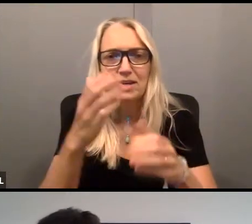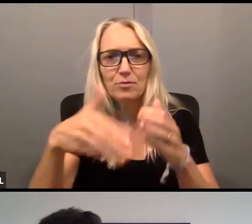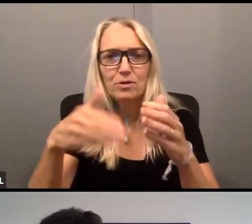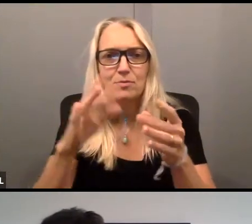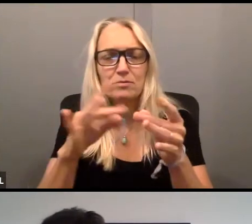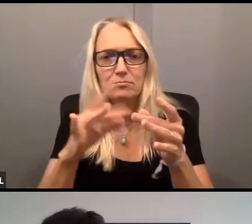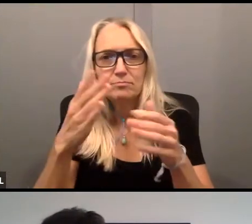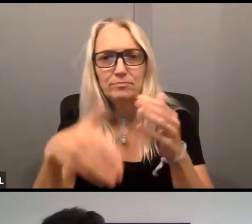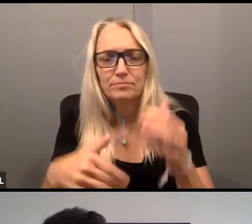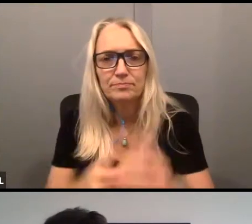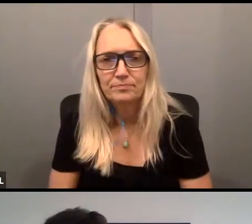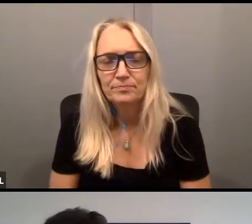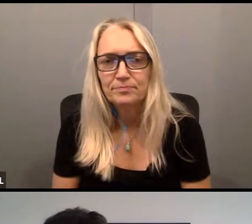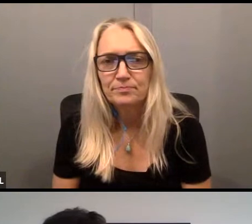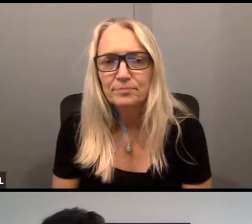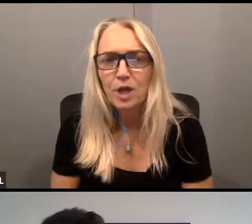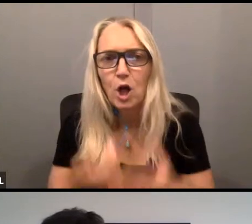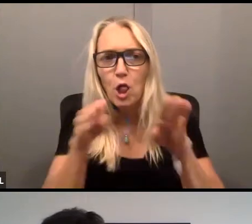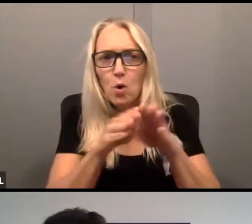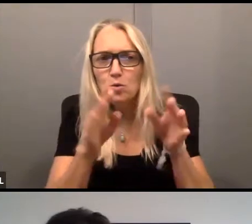remarks.